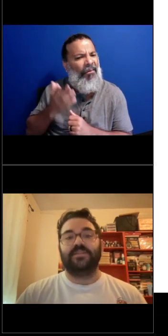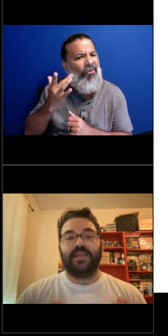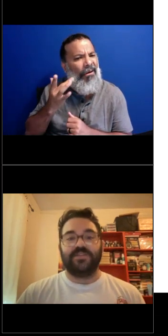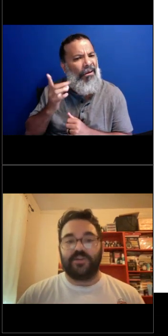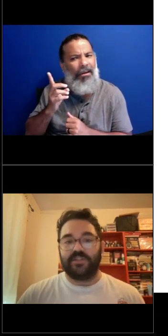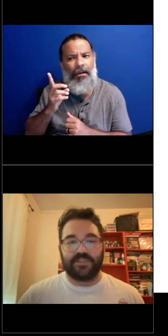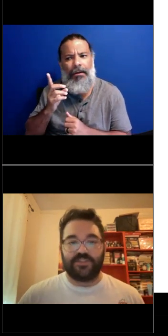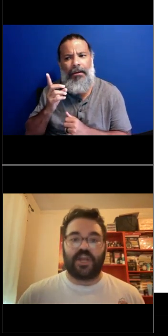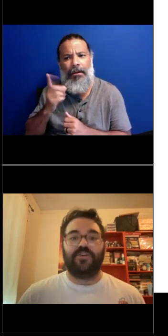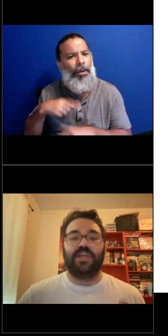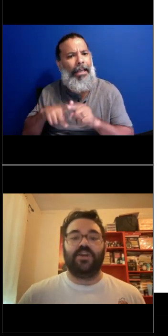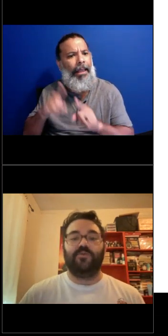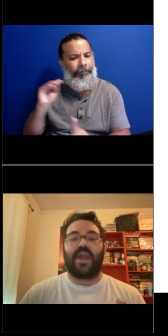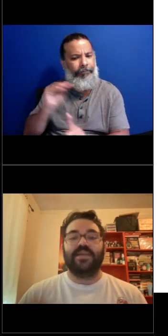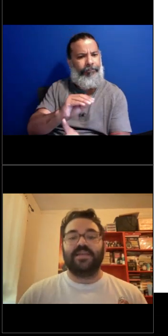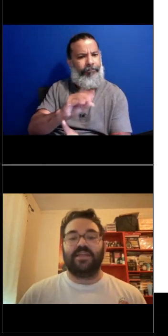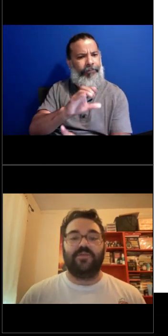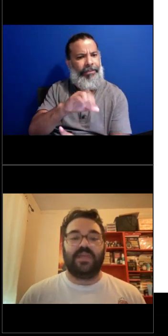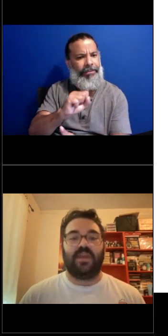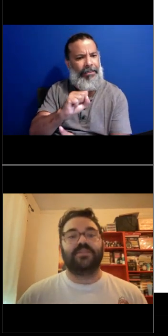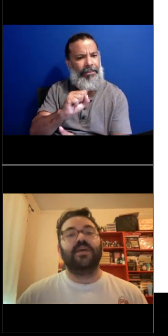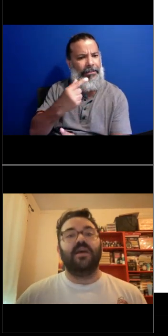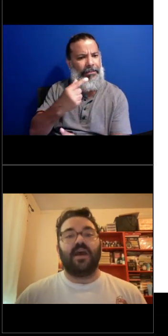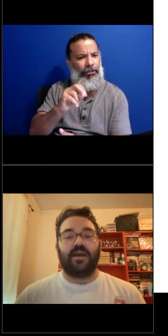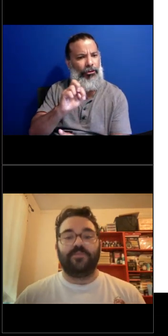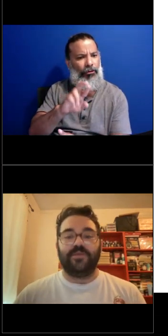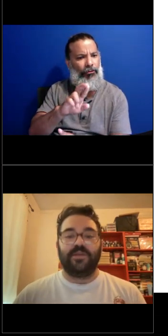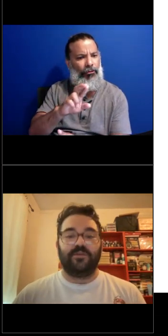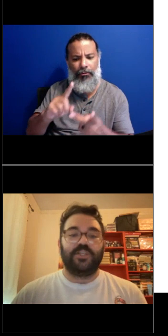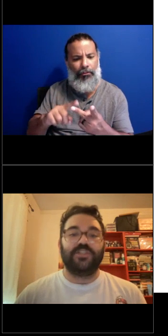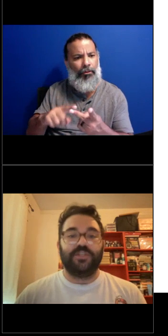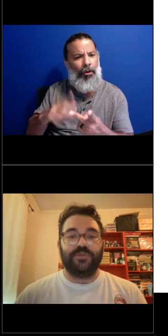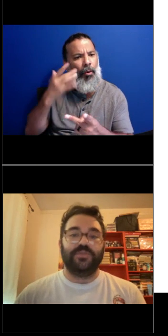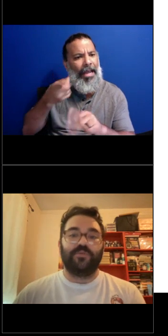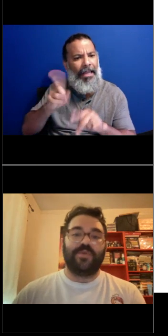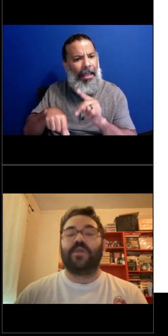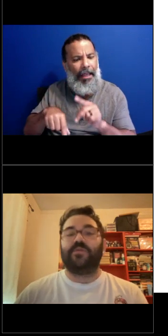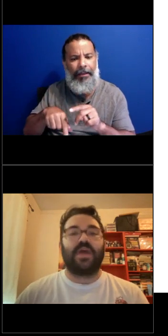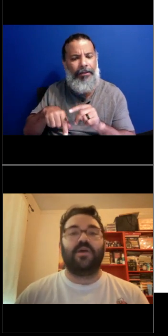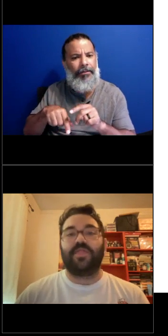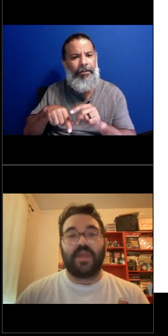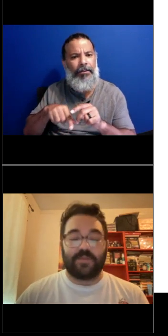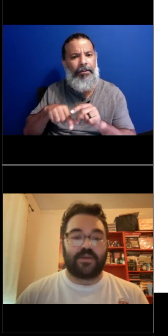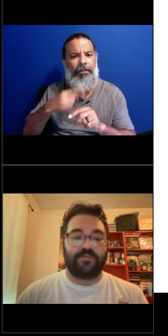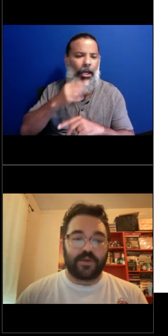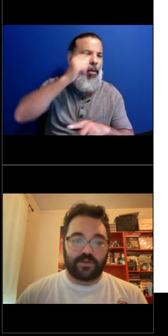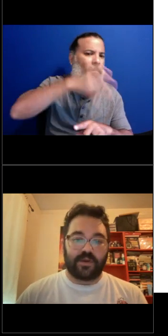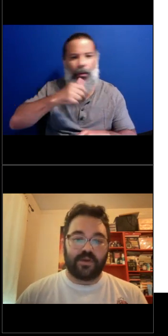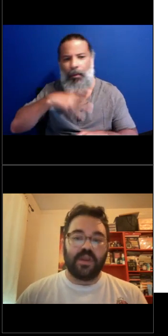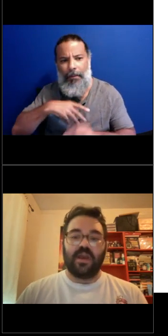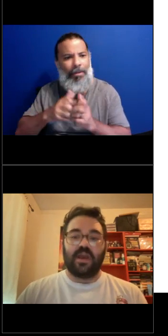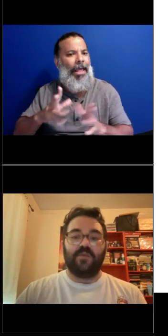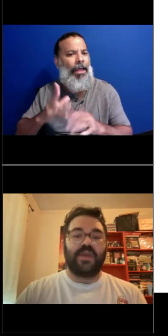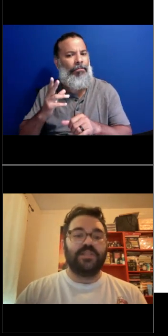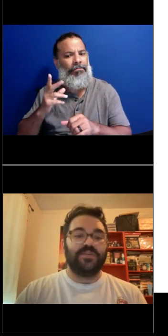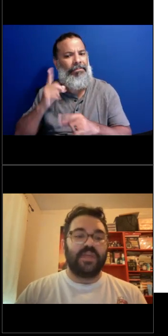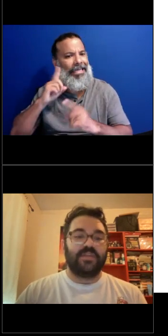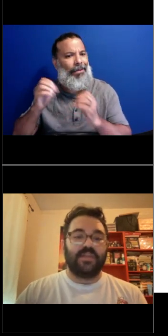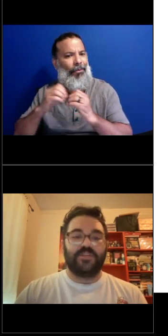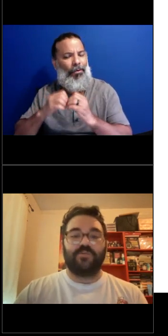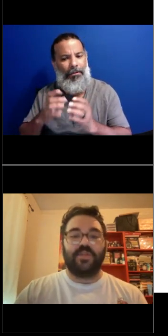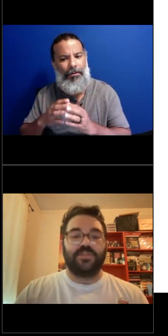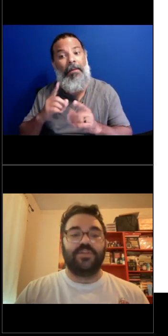can't insert cisgender here? Why is it that we can't just use women and men without thinking about it further? But I